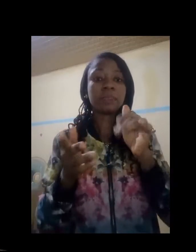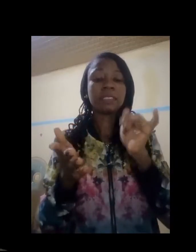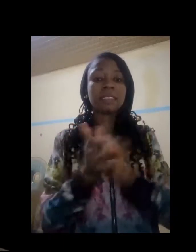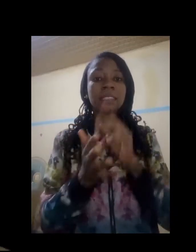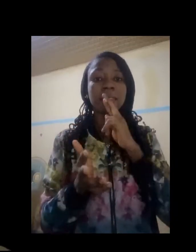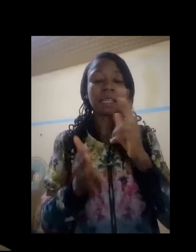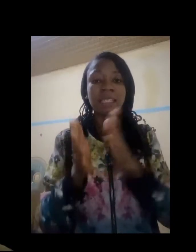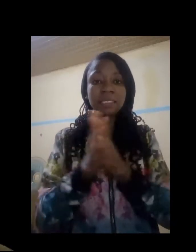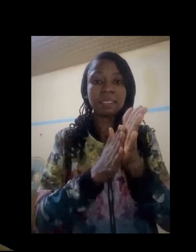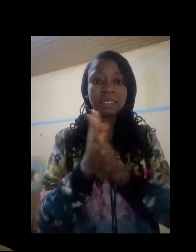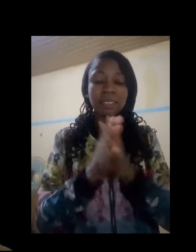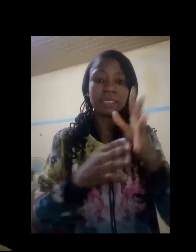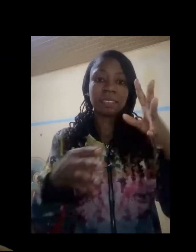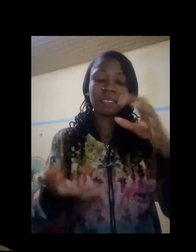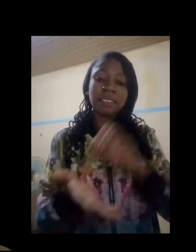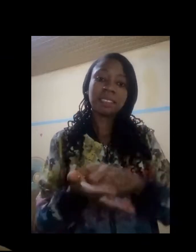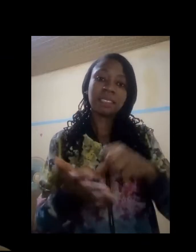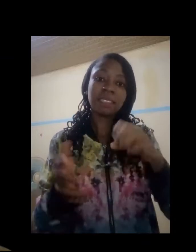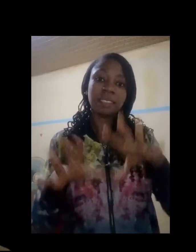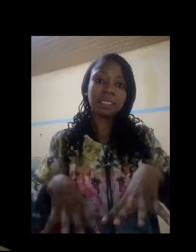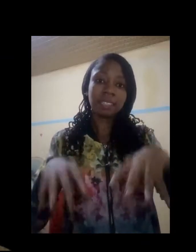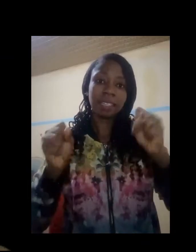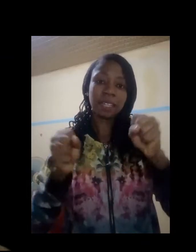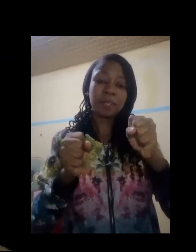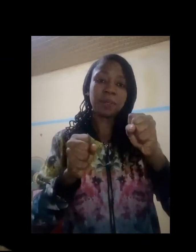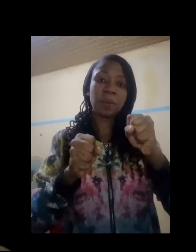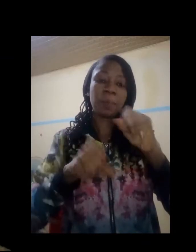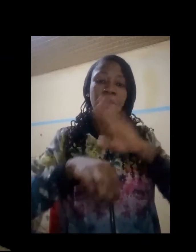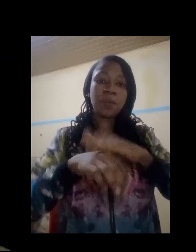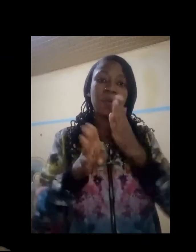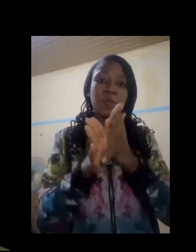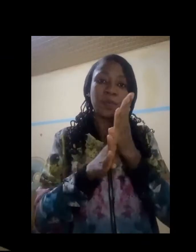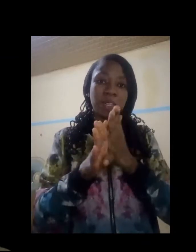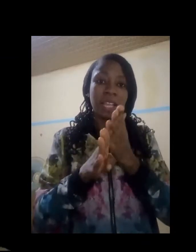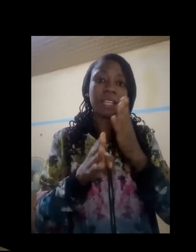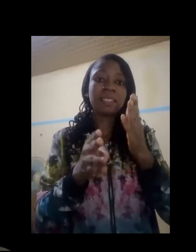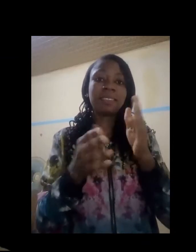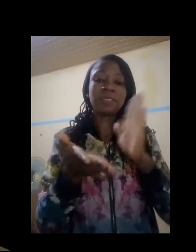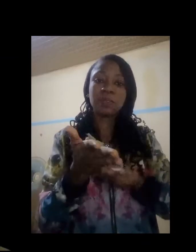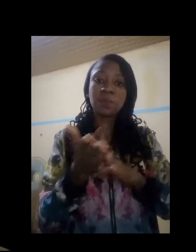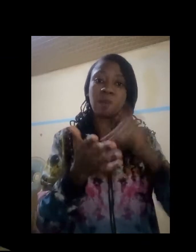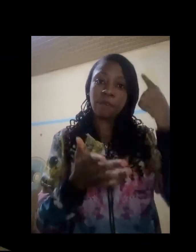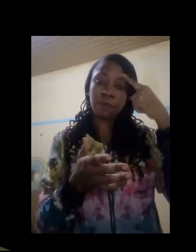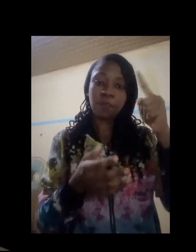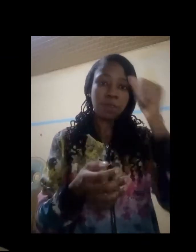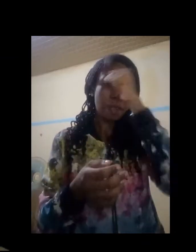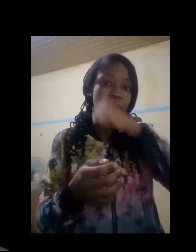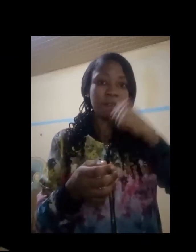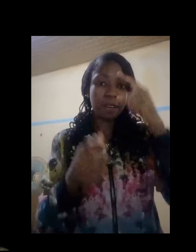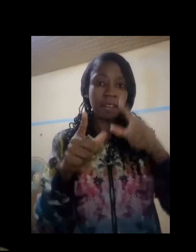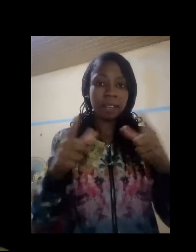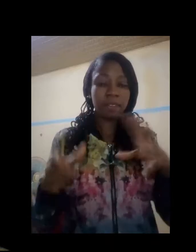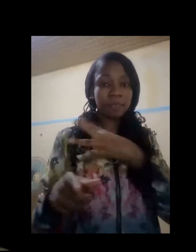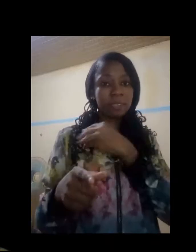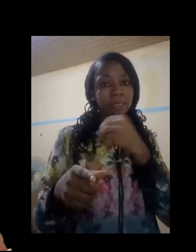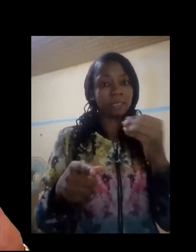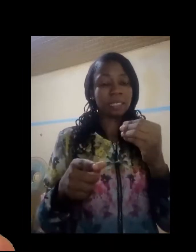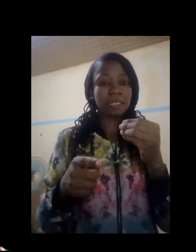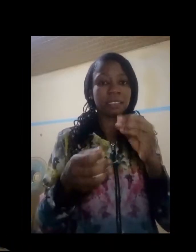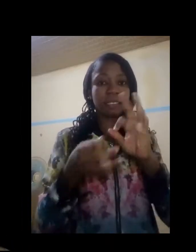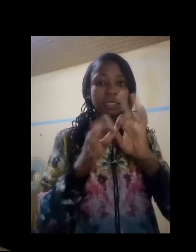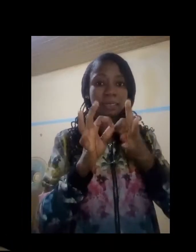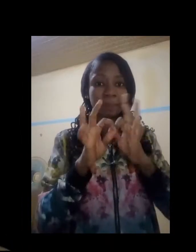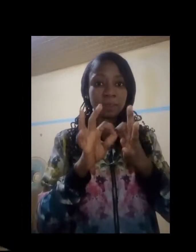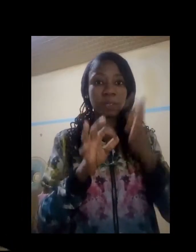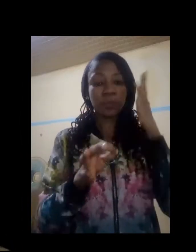in taking our online certificate course on African Sign Linguistics and Interpreting will have to register